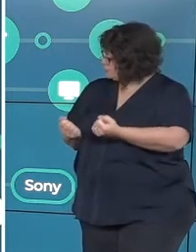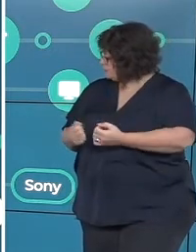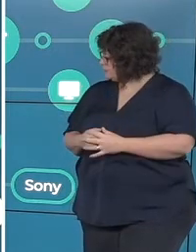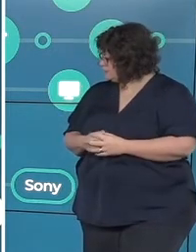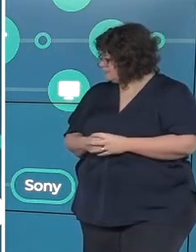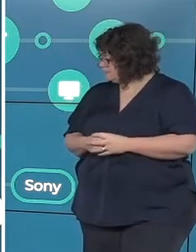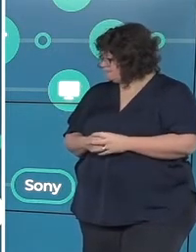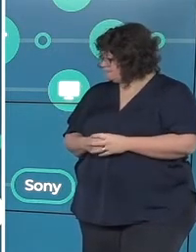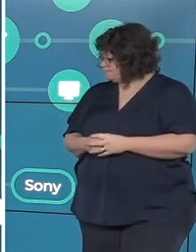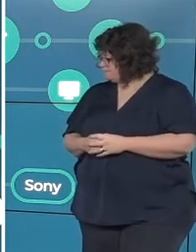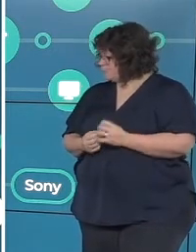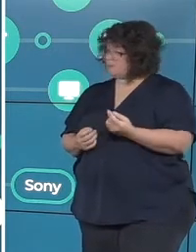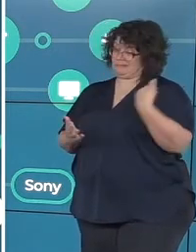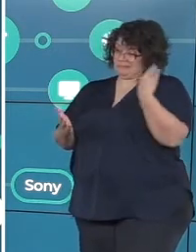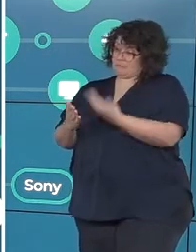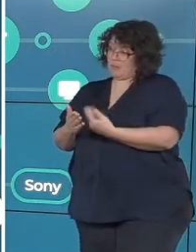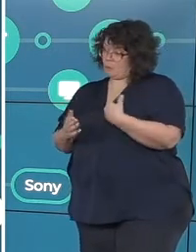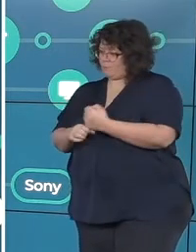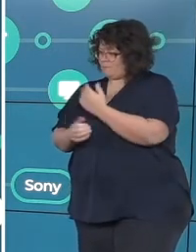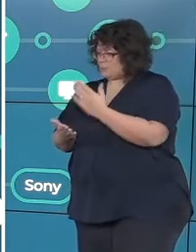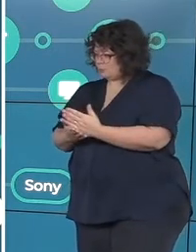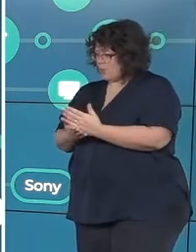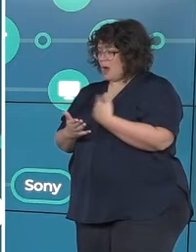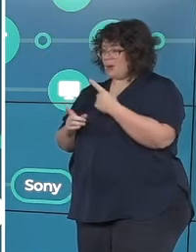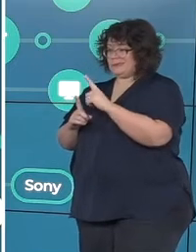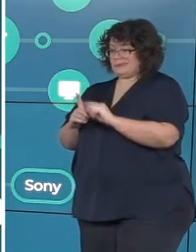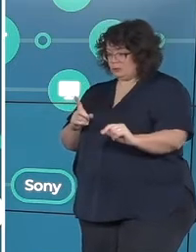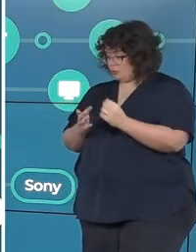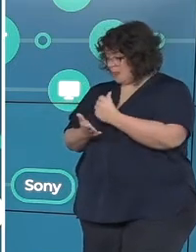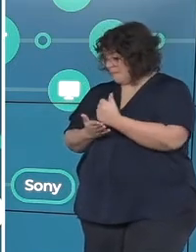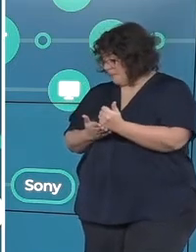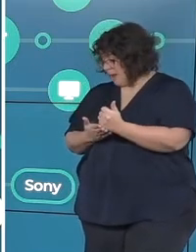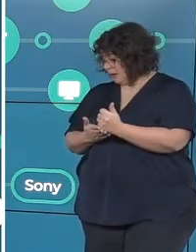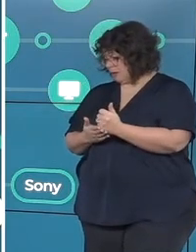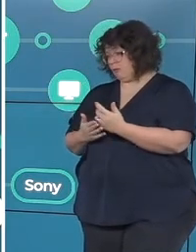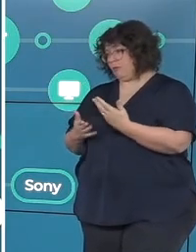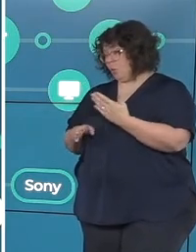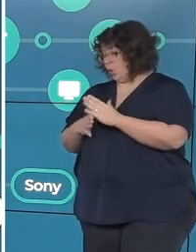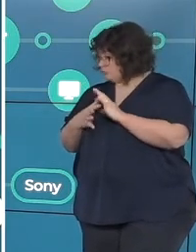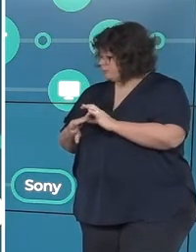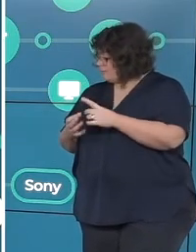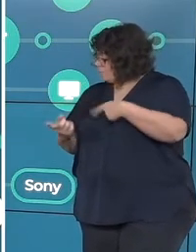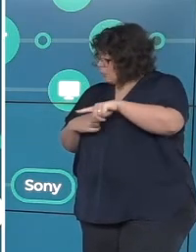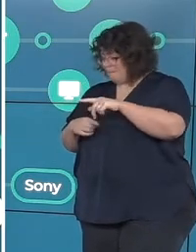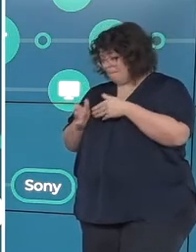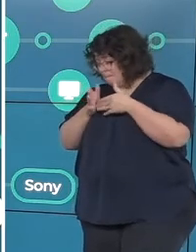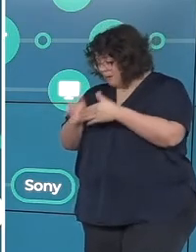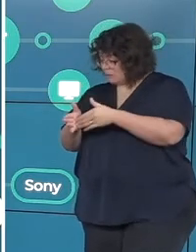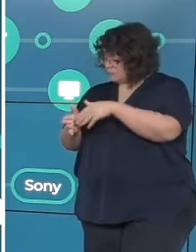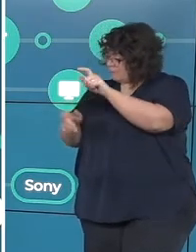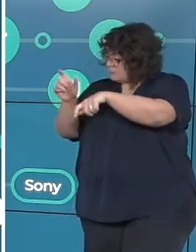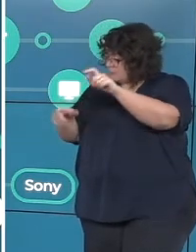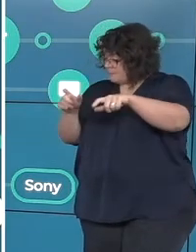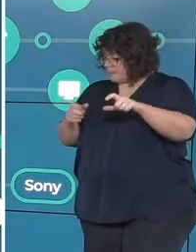customers. We've ensured that tens of thousands of colleagues with disabilities can get the help and support they need, sort